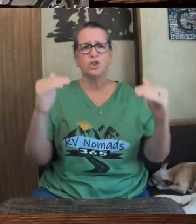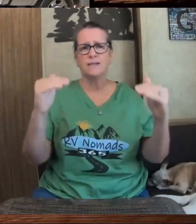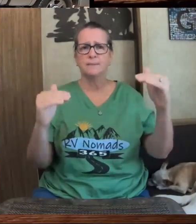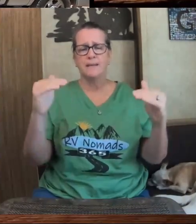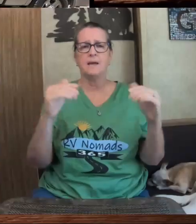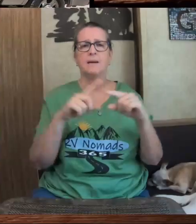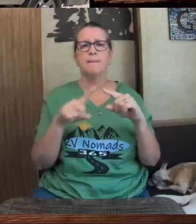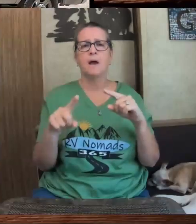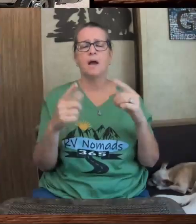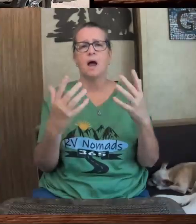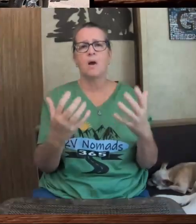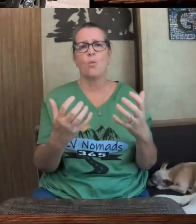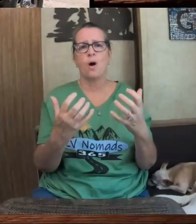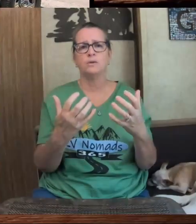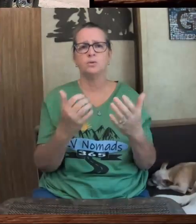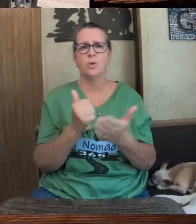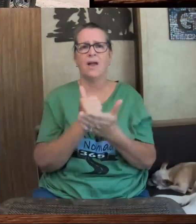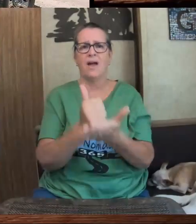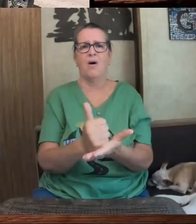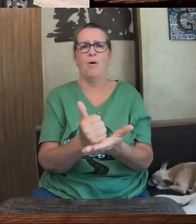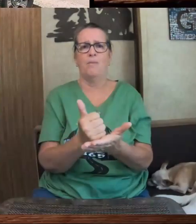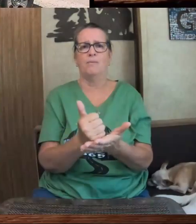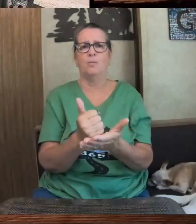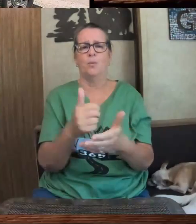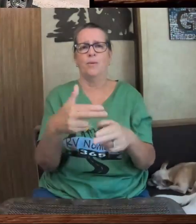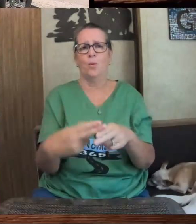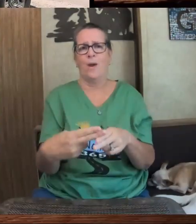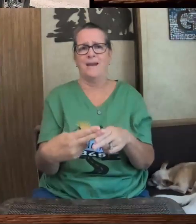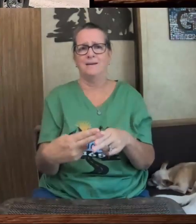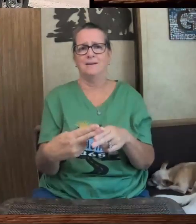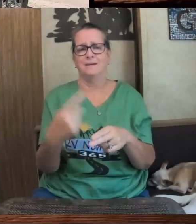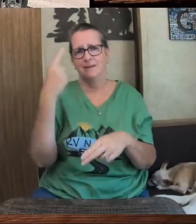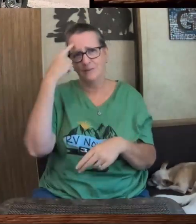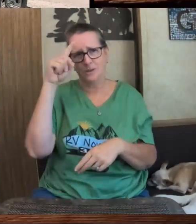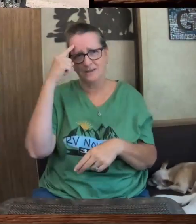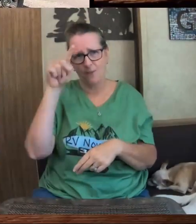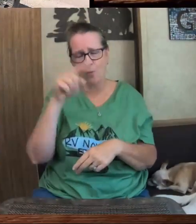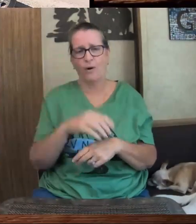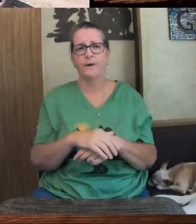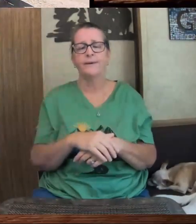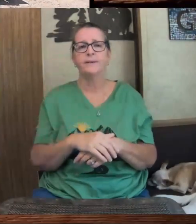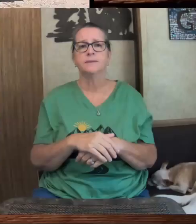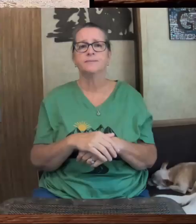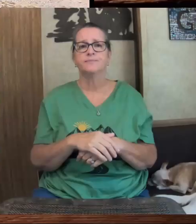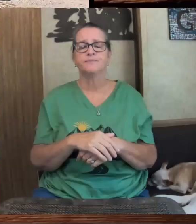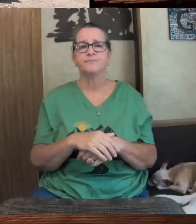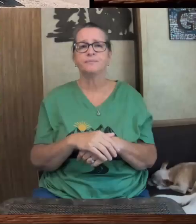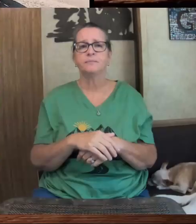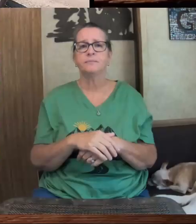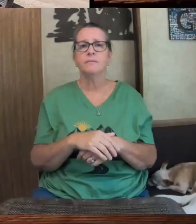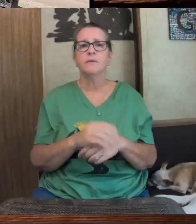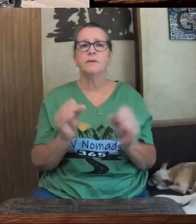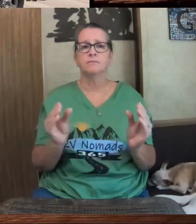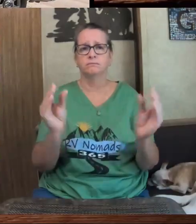adjustment, but I just want this just to help hold the weight. So that's what that is. I got the